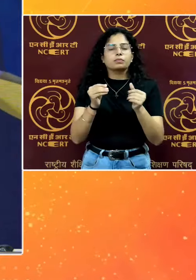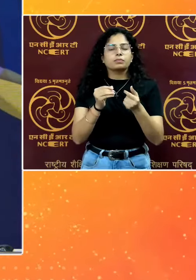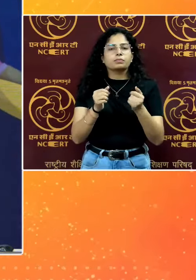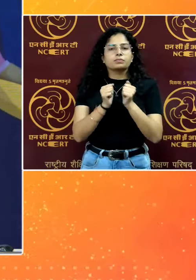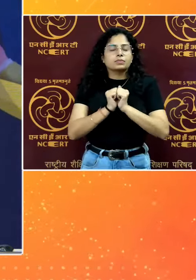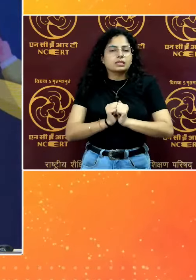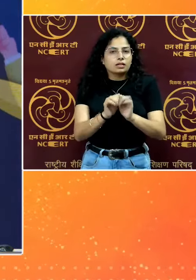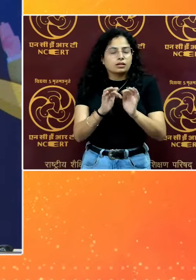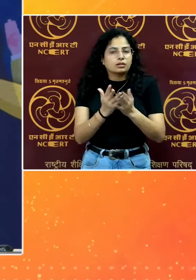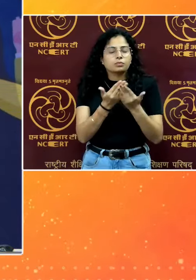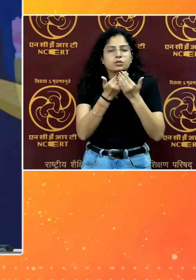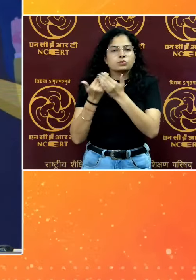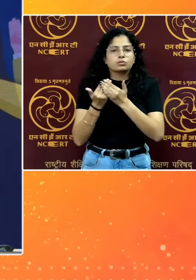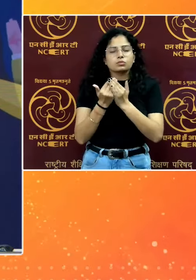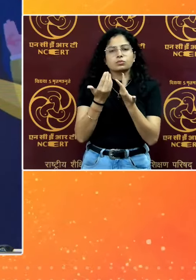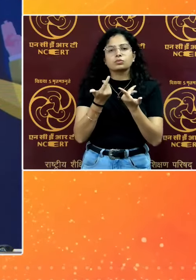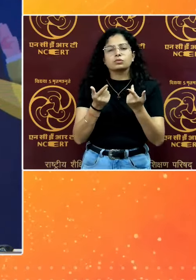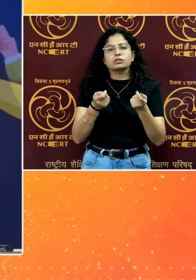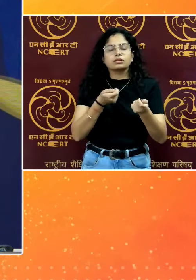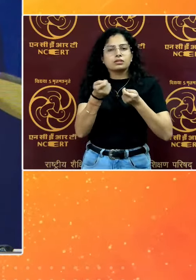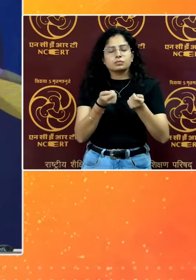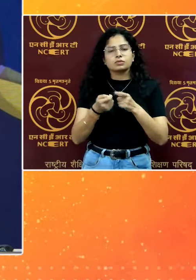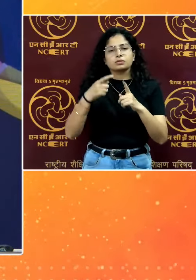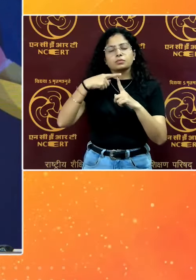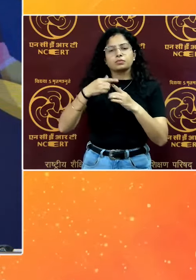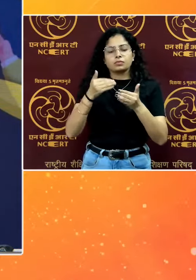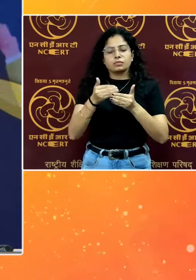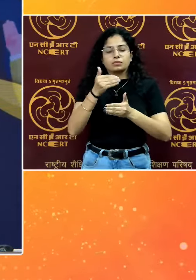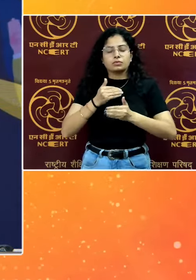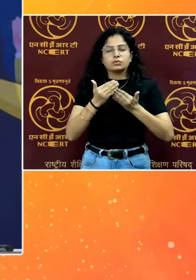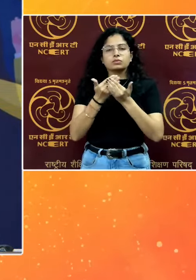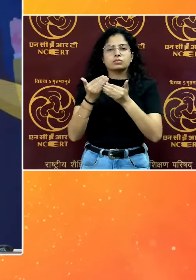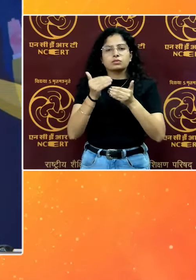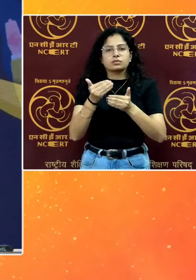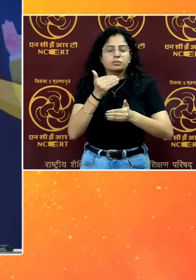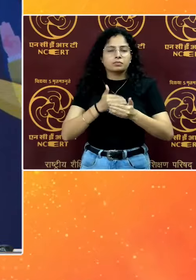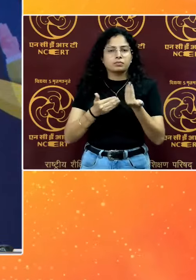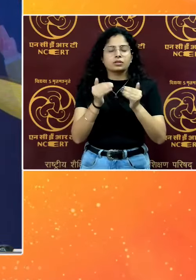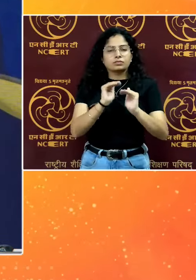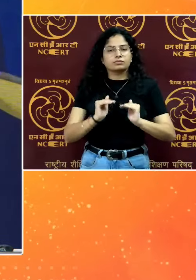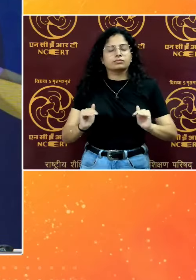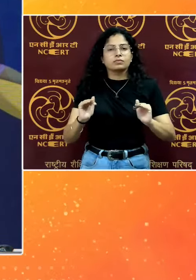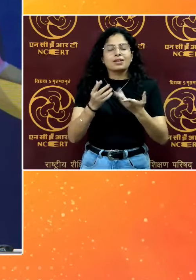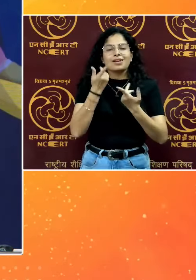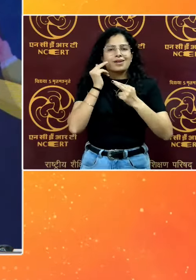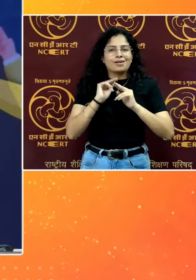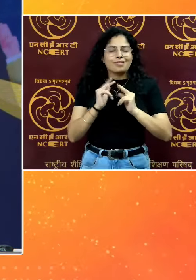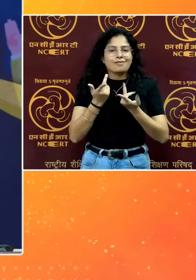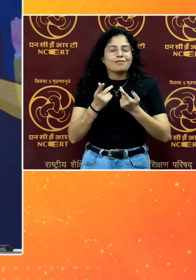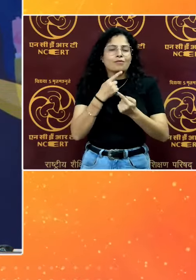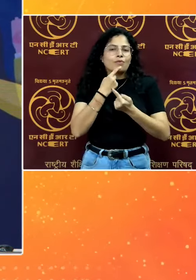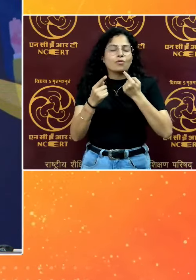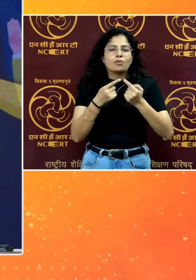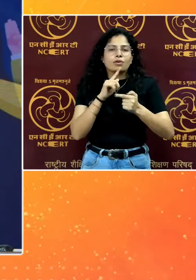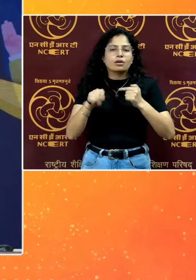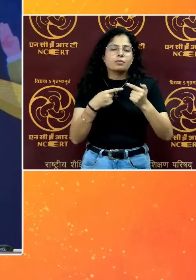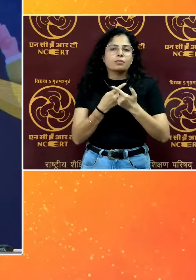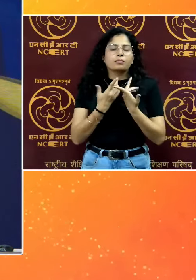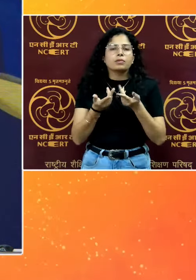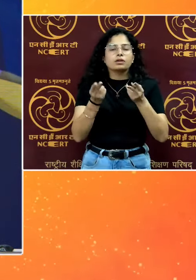school administrators and pre-service teachers. When we talk about including children with hearing impairment in the mainstream